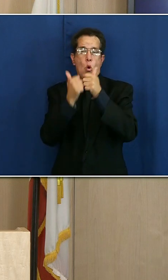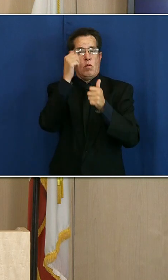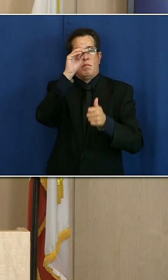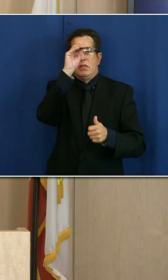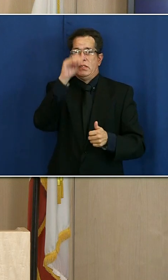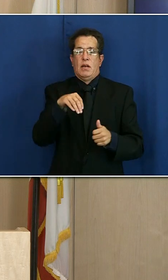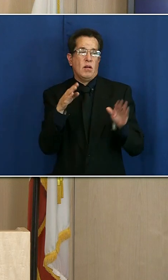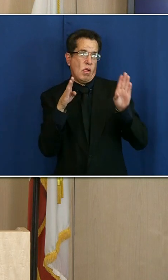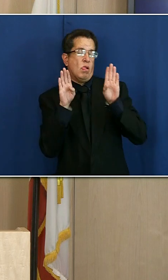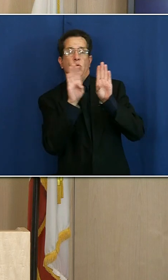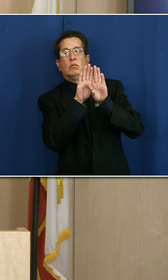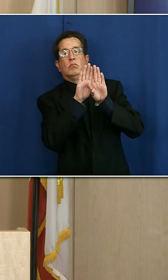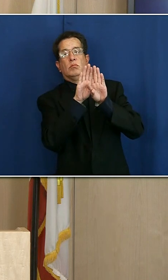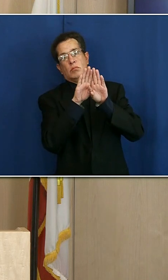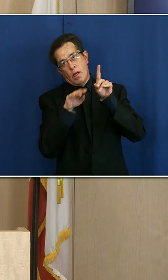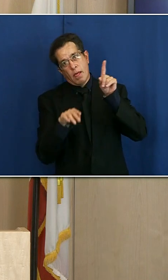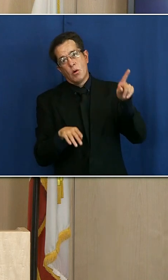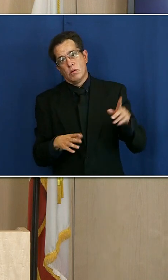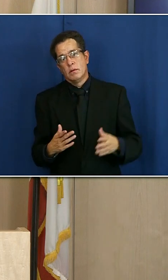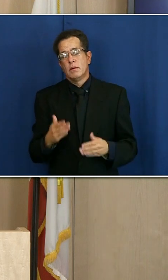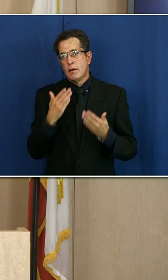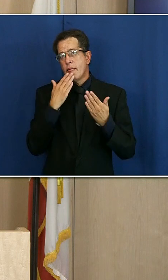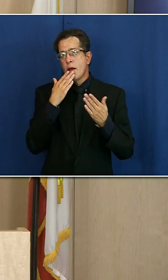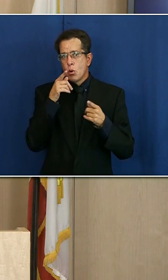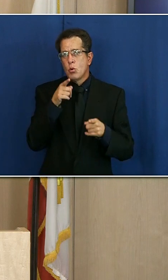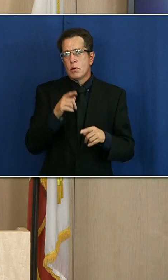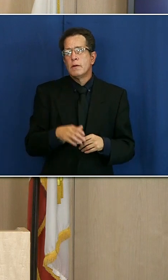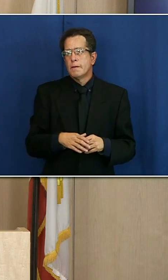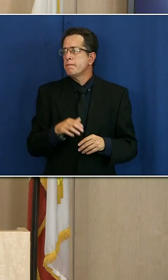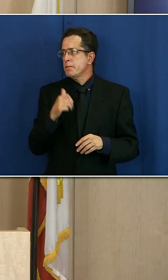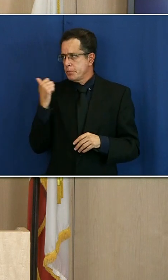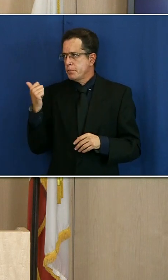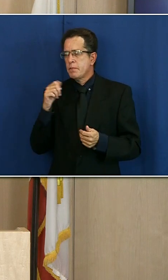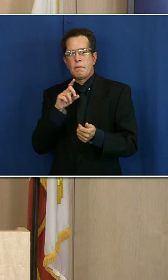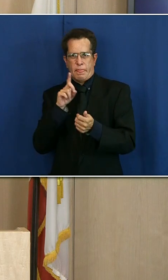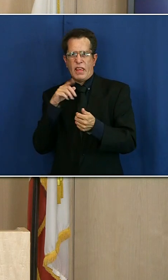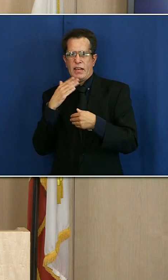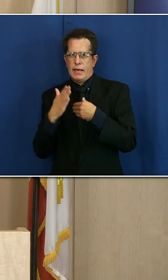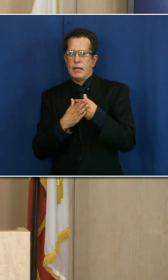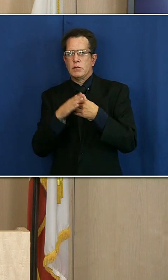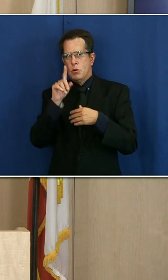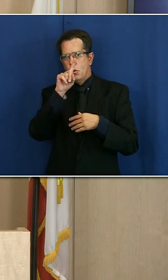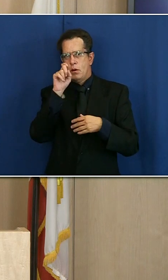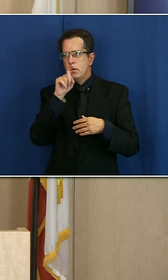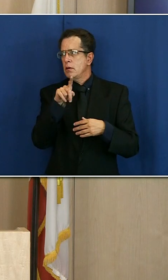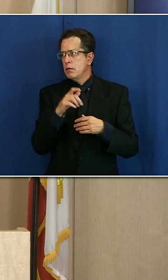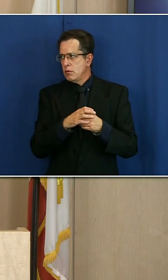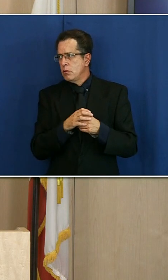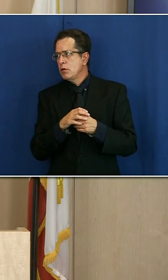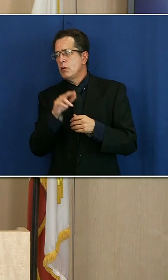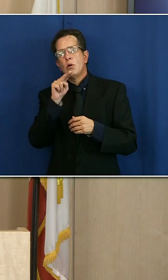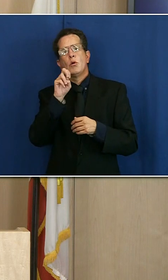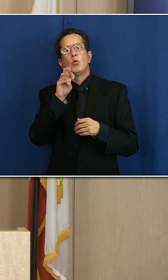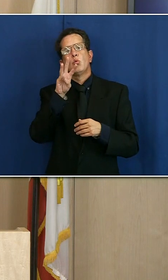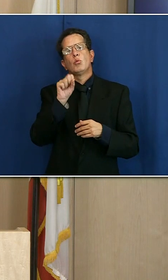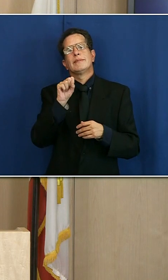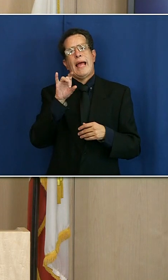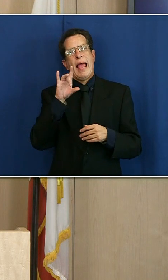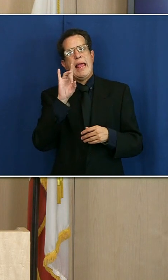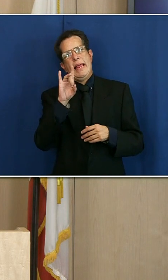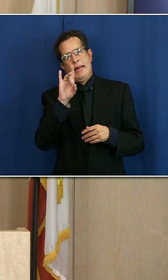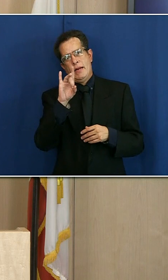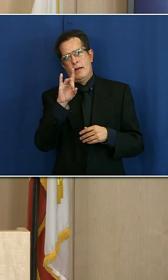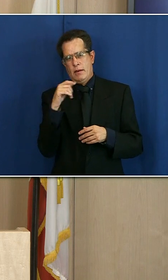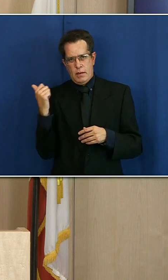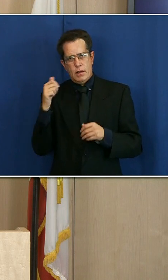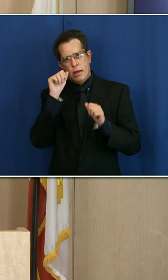ripe for an exception. Thank you. And Dr. Wood, the next set of questions is from Jack Malmood with News 8. Can you give an